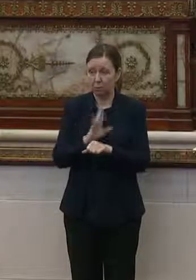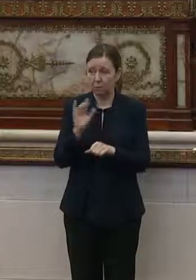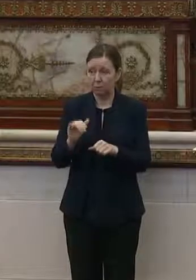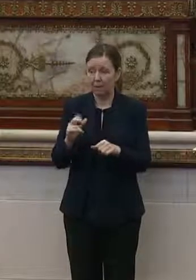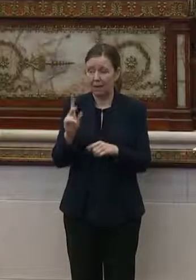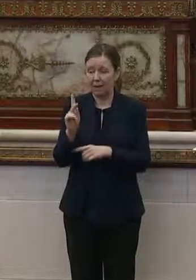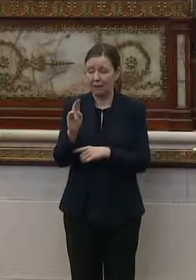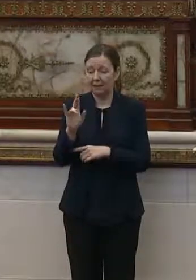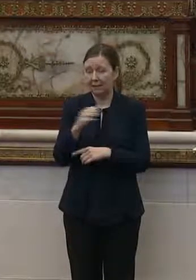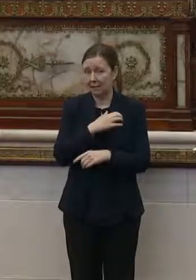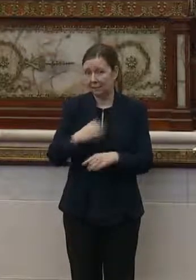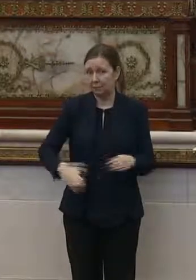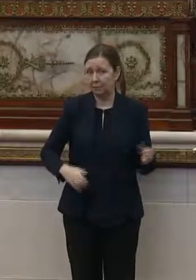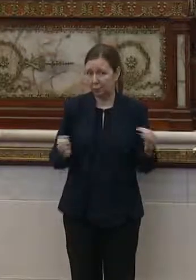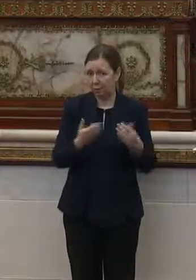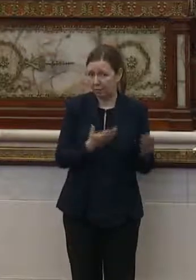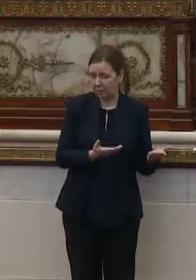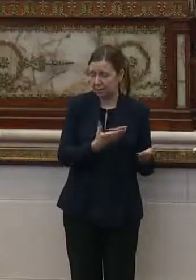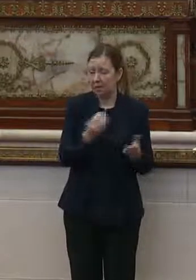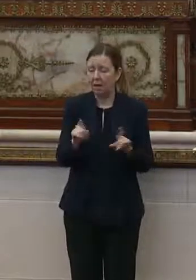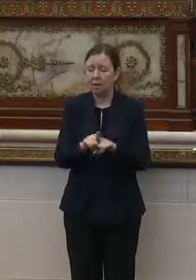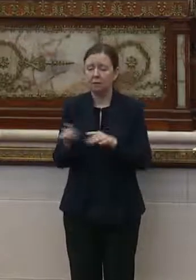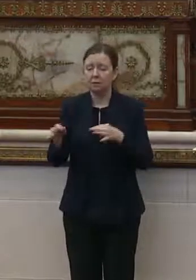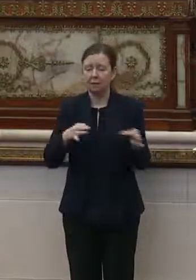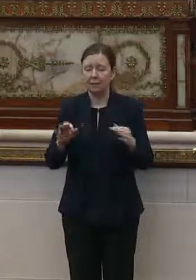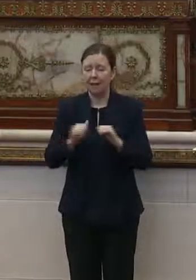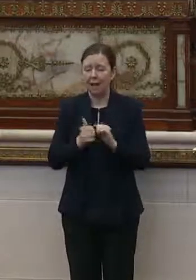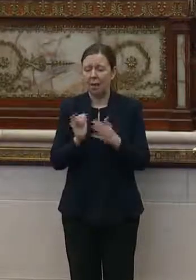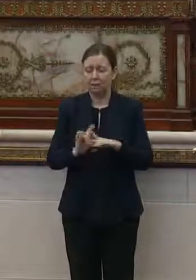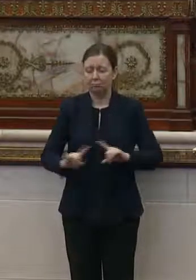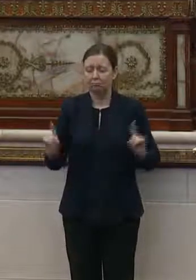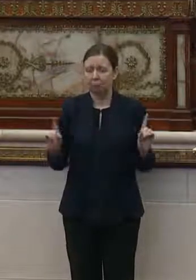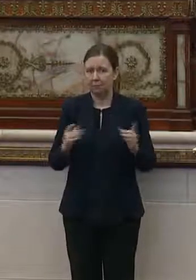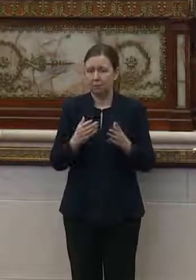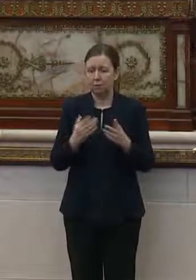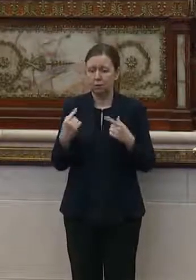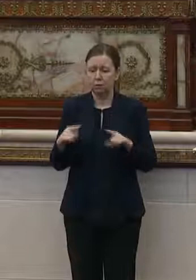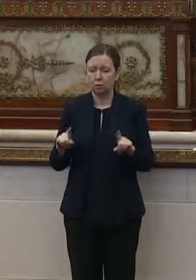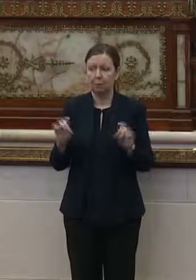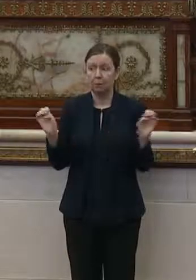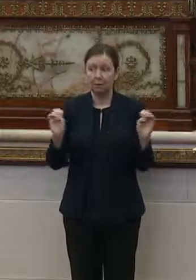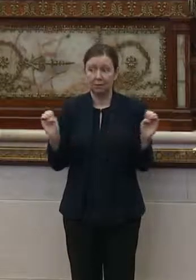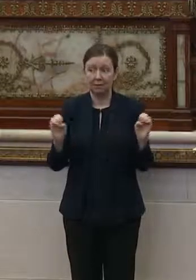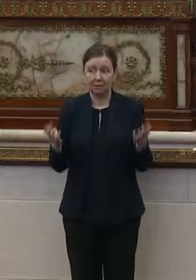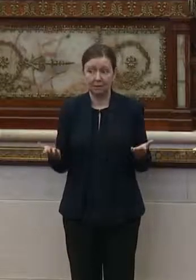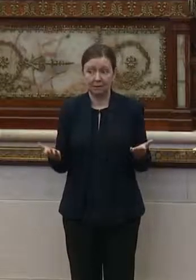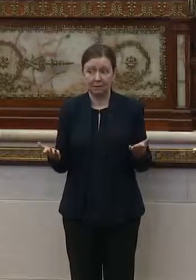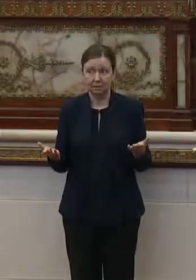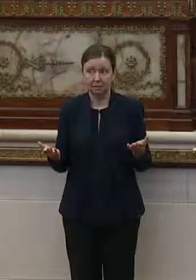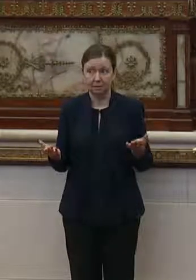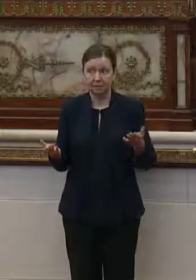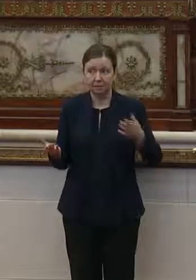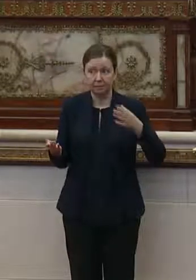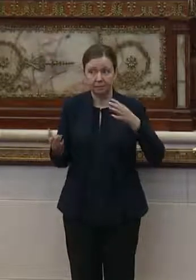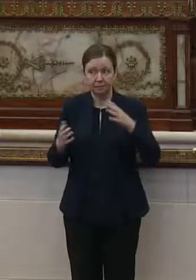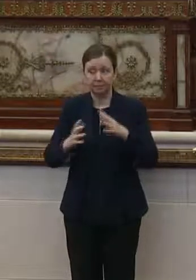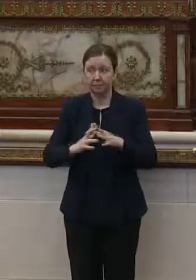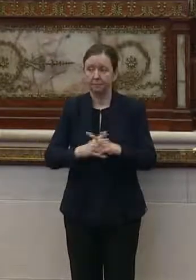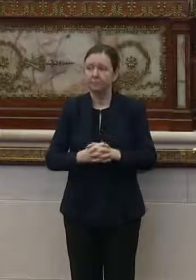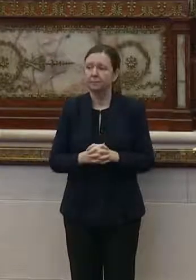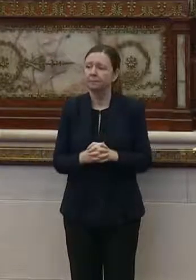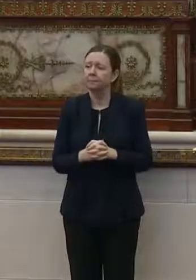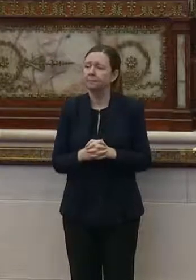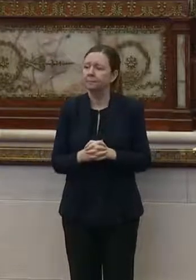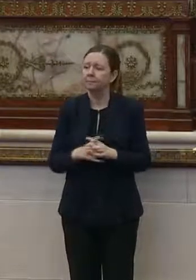Kinney administration? And can you also explain how this differs during emergencies? So we want to put that on the record.